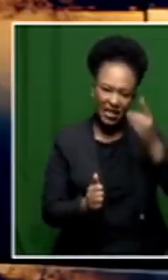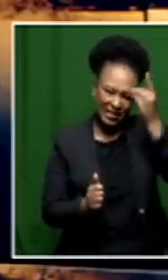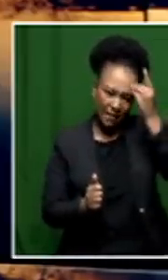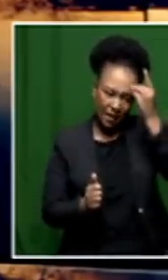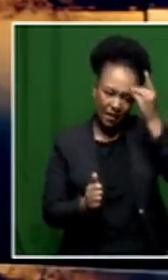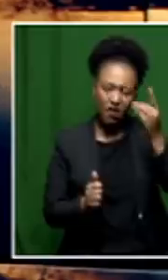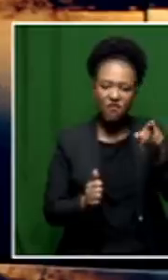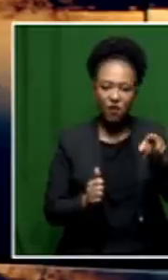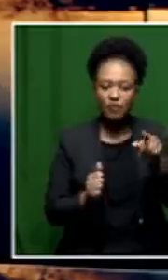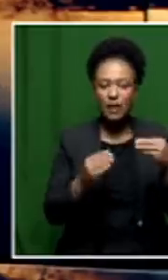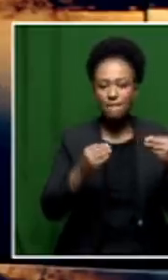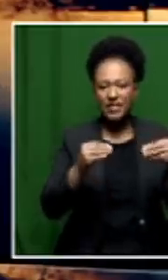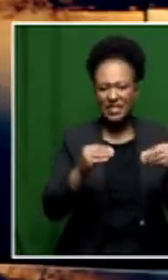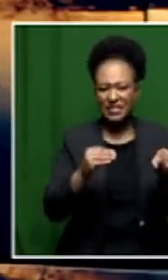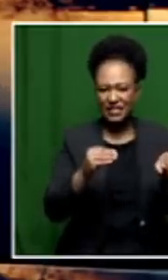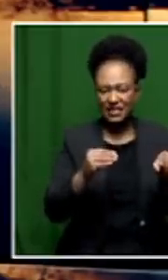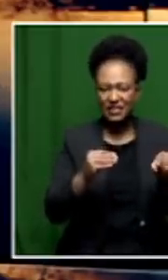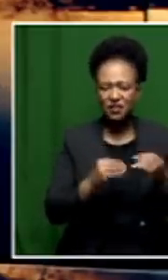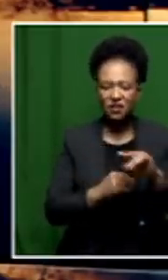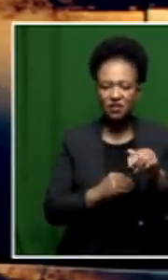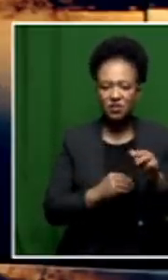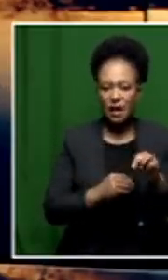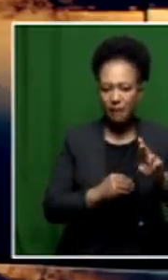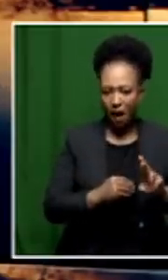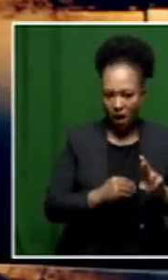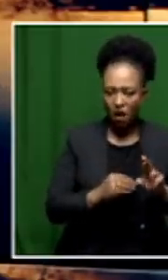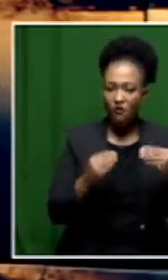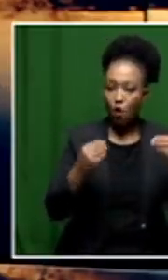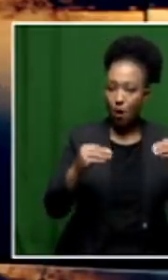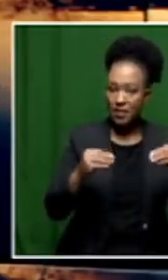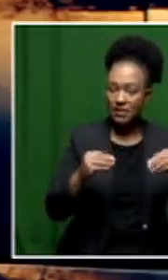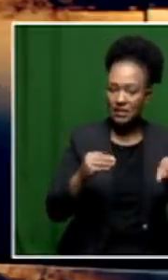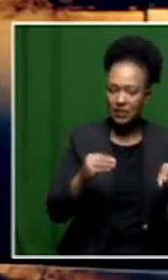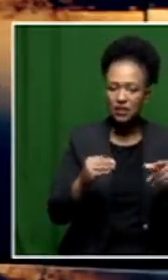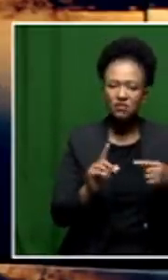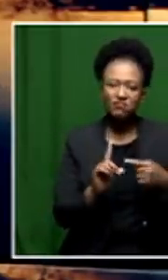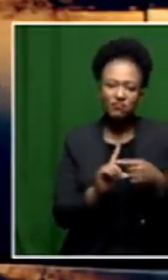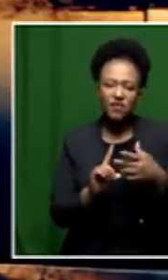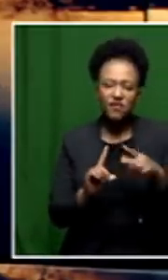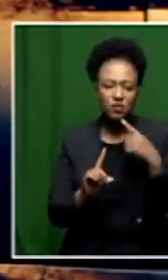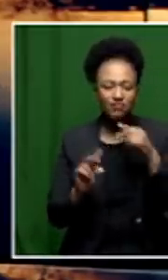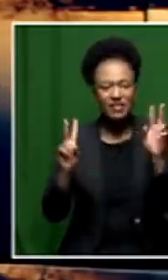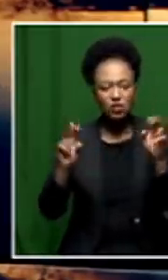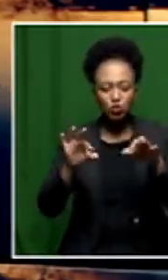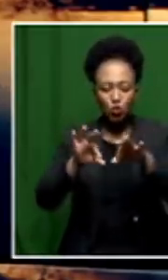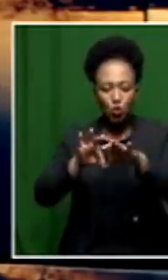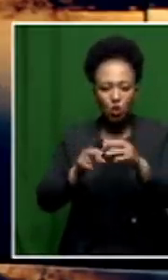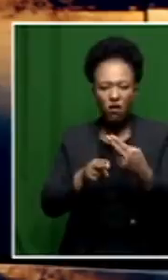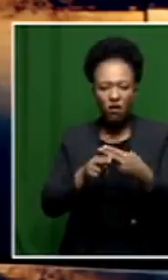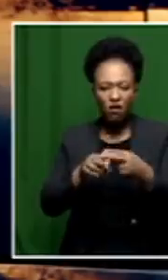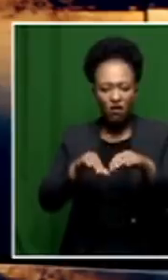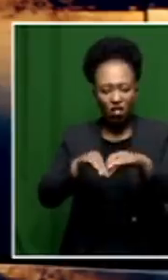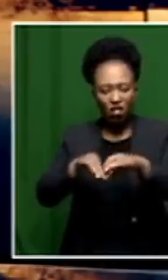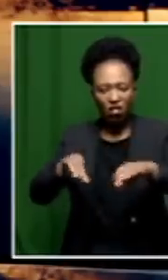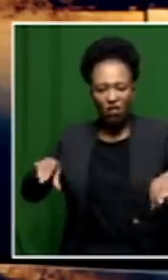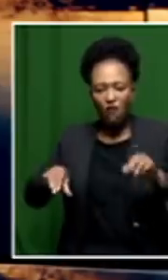of Commerce, Gladwin Malishe, he also raised the issue of the drainage system and